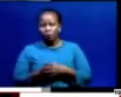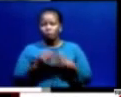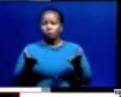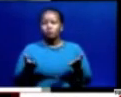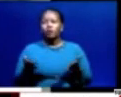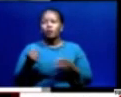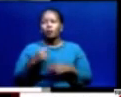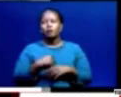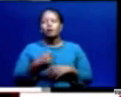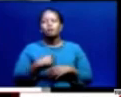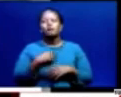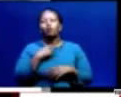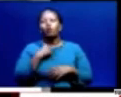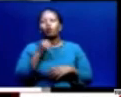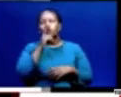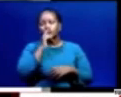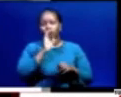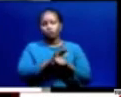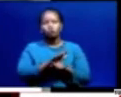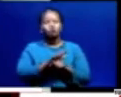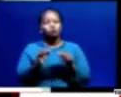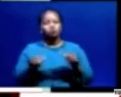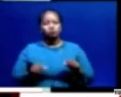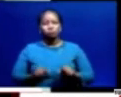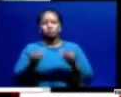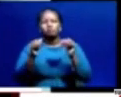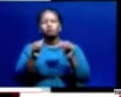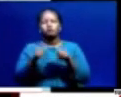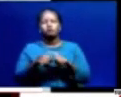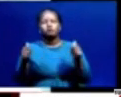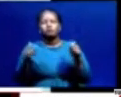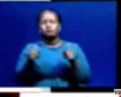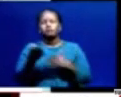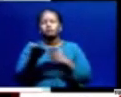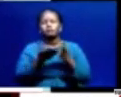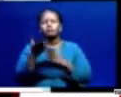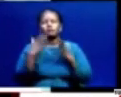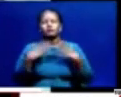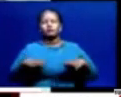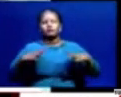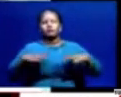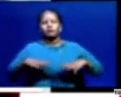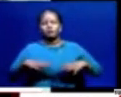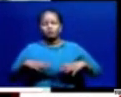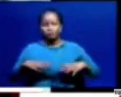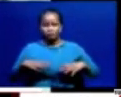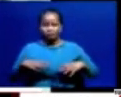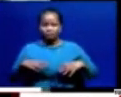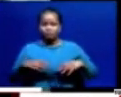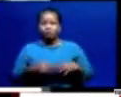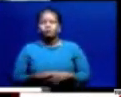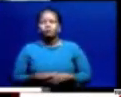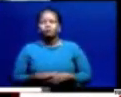I'm sure tutasikisana tukihudumia watu wetu. Asante sana sisi wetu wa health na sisi wengine.